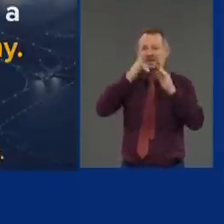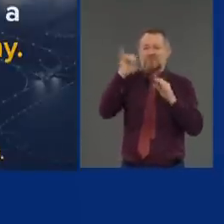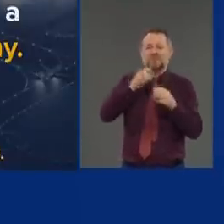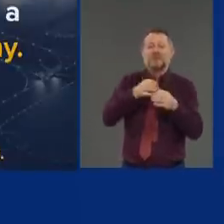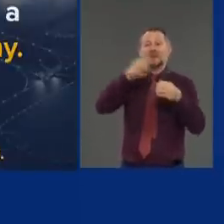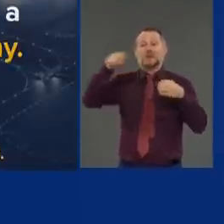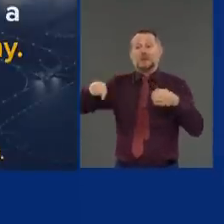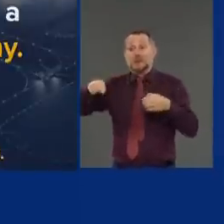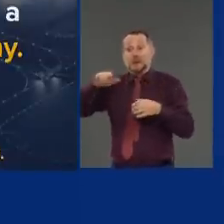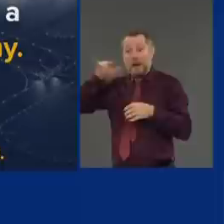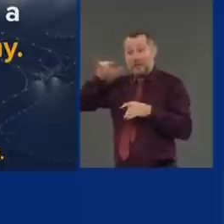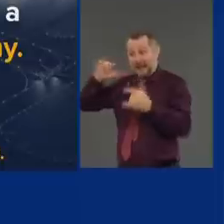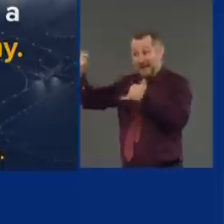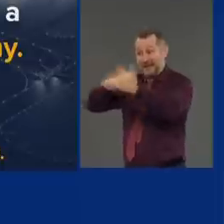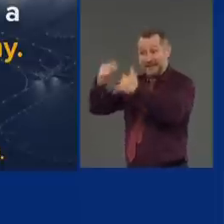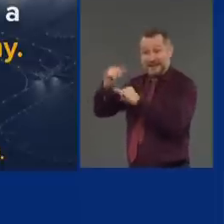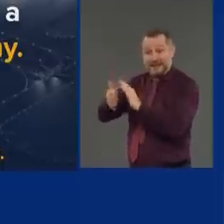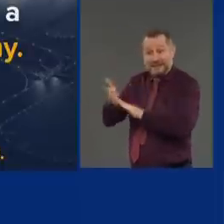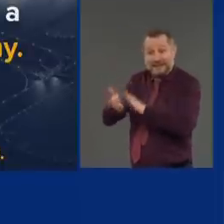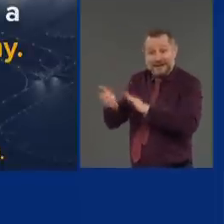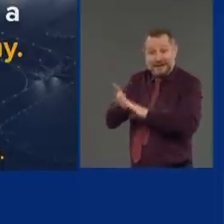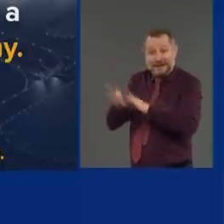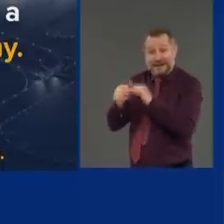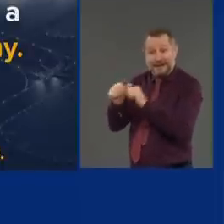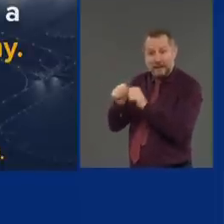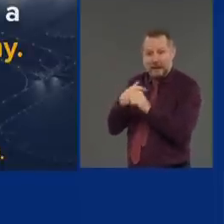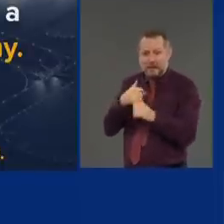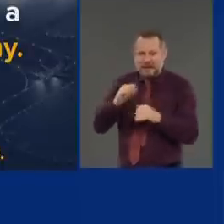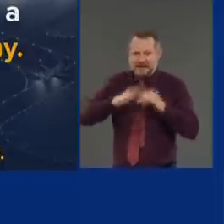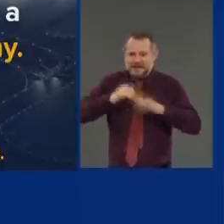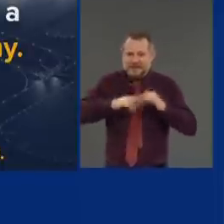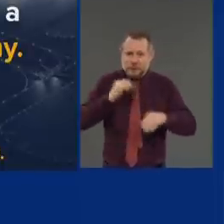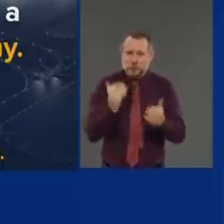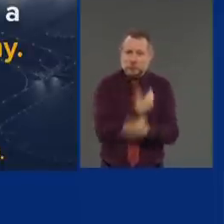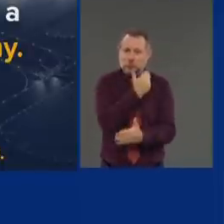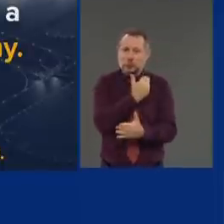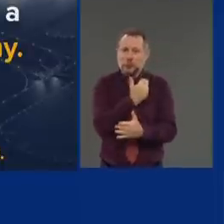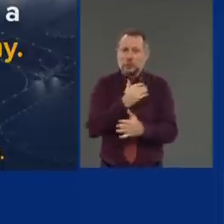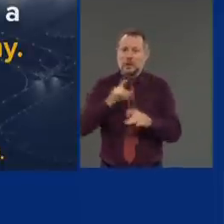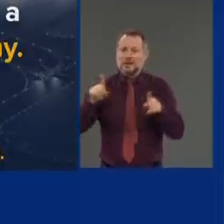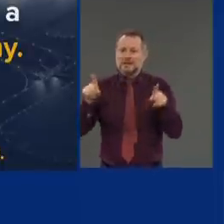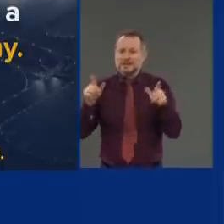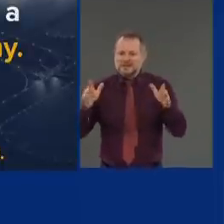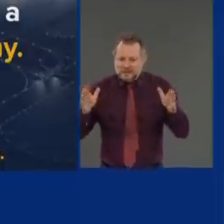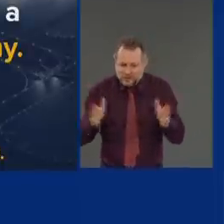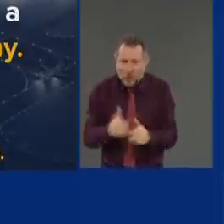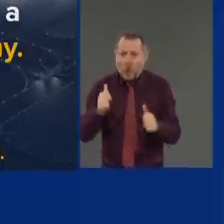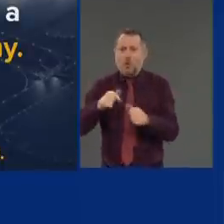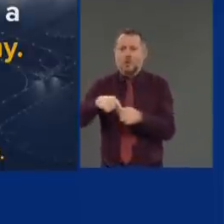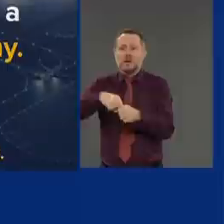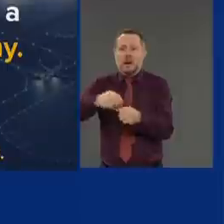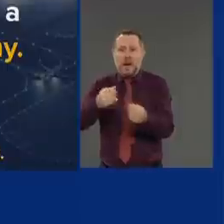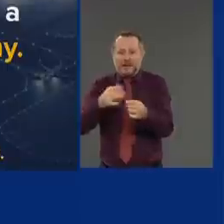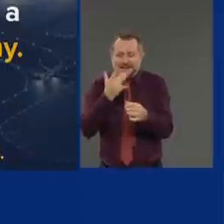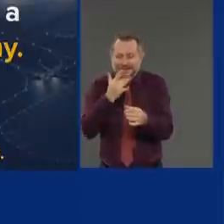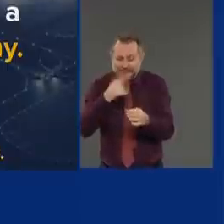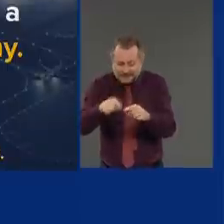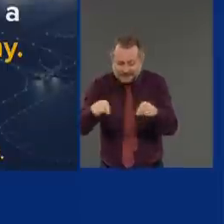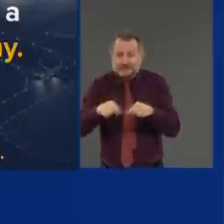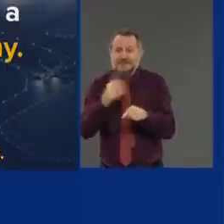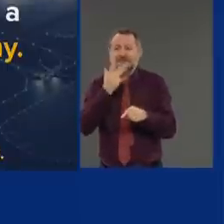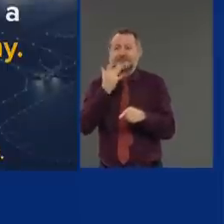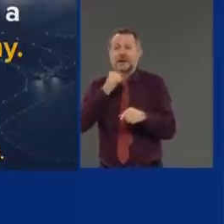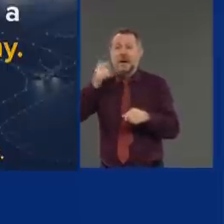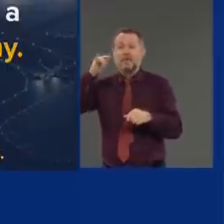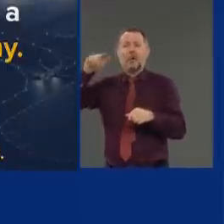doing it on one of the smallest pieces of land of any airport in the country. This parcel is a